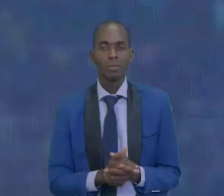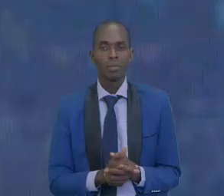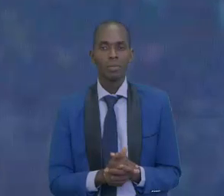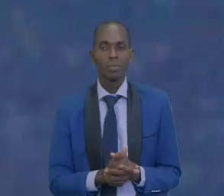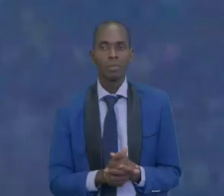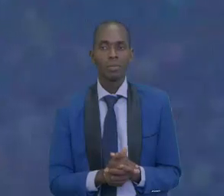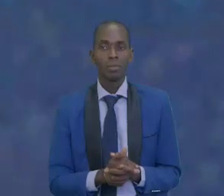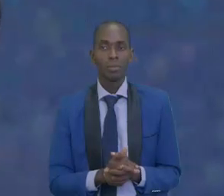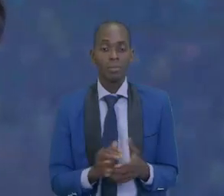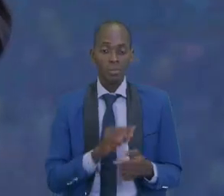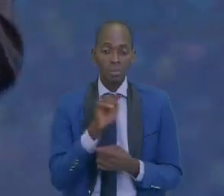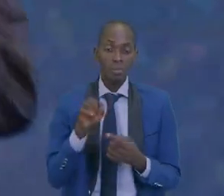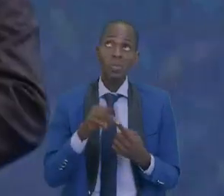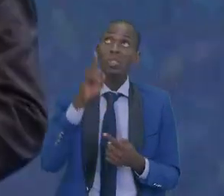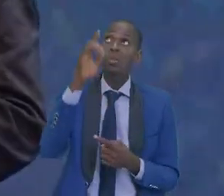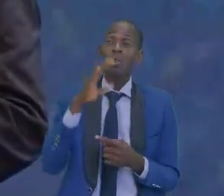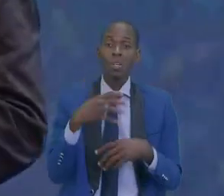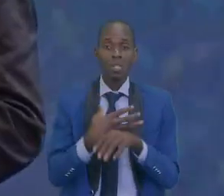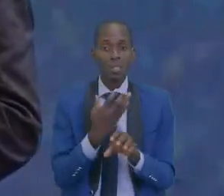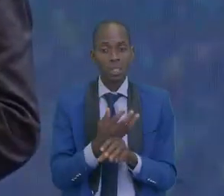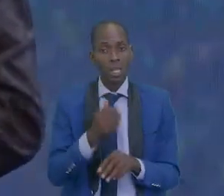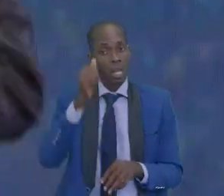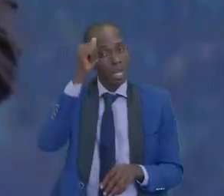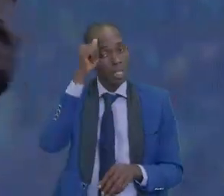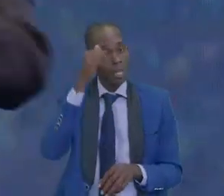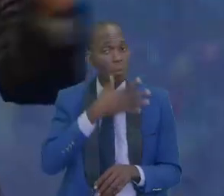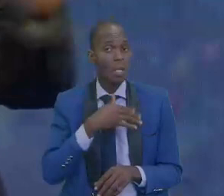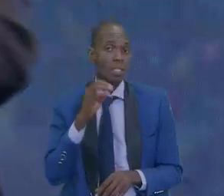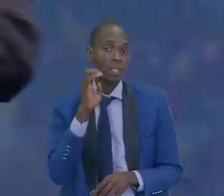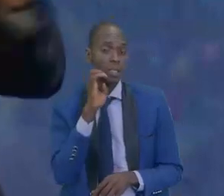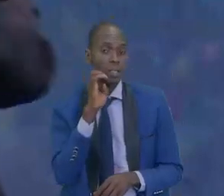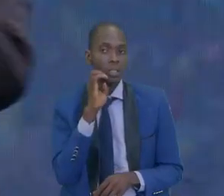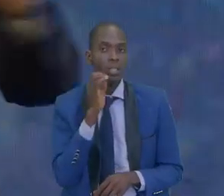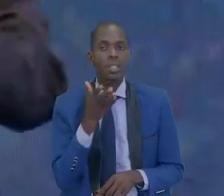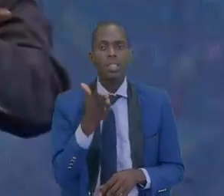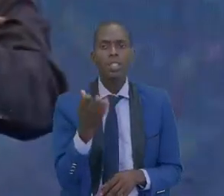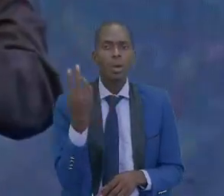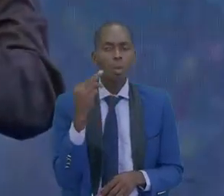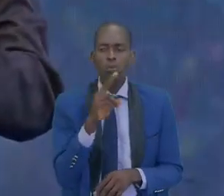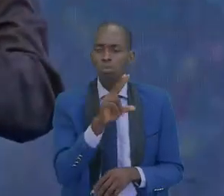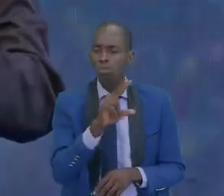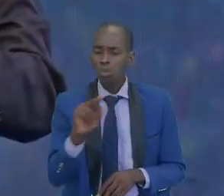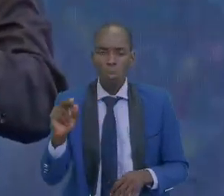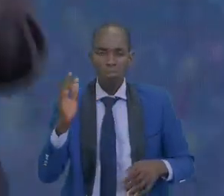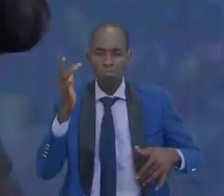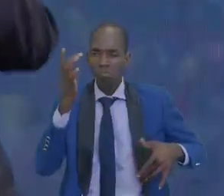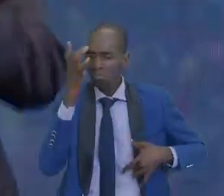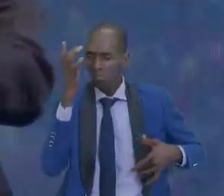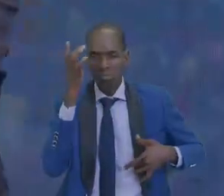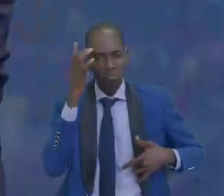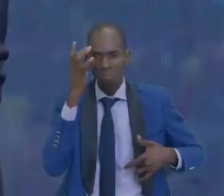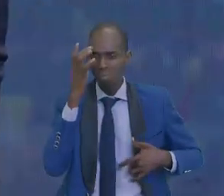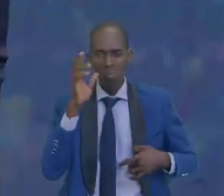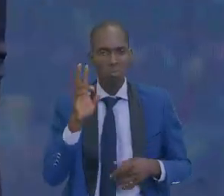When God created Adam and Eve, there was no sickness,